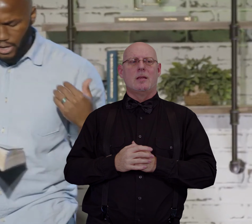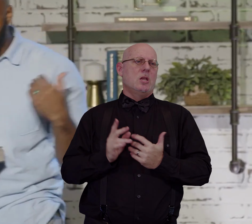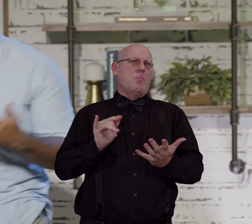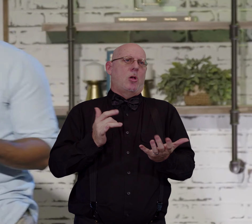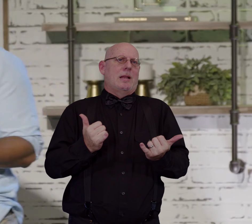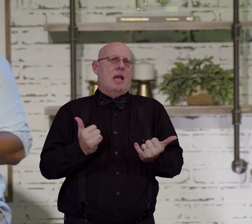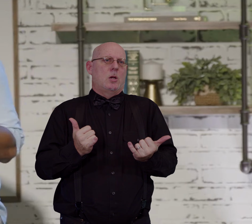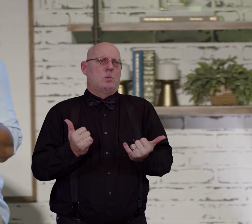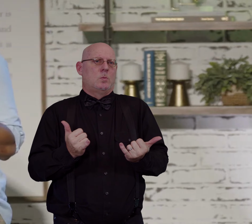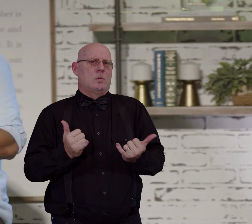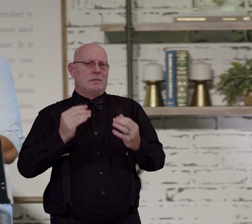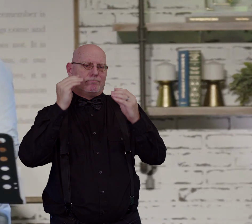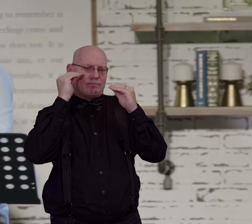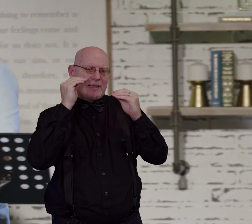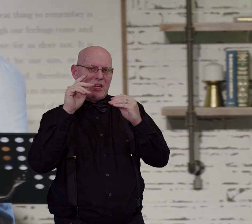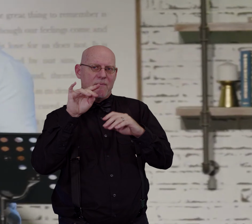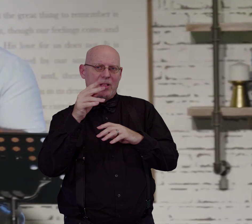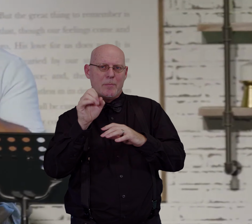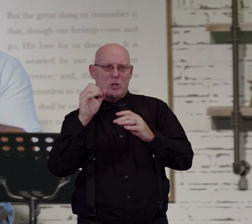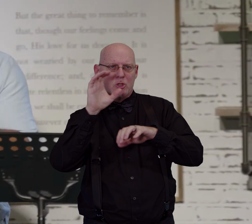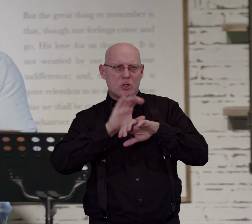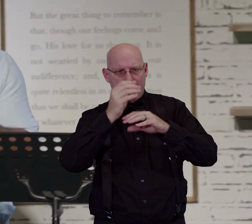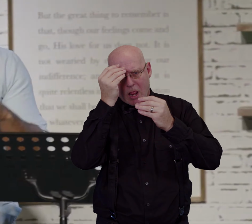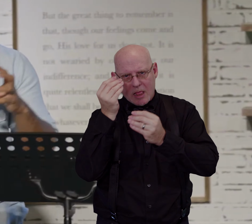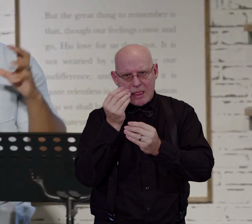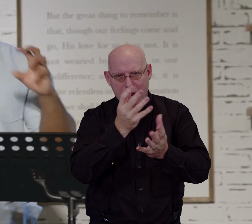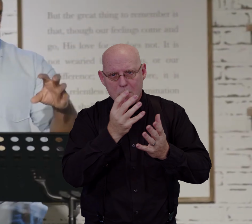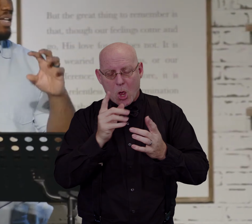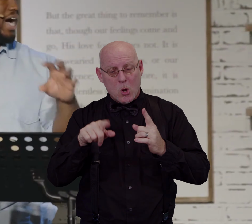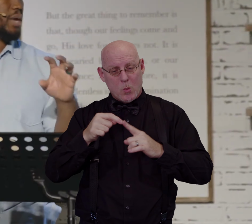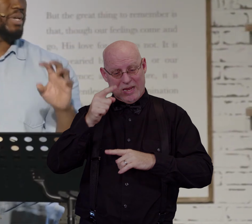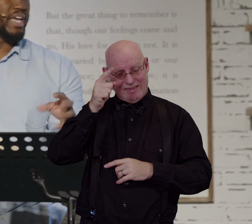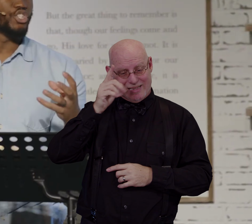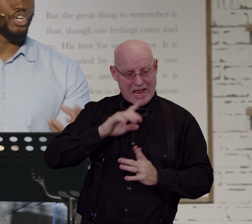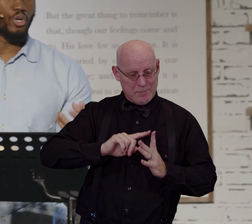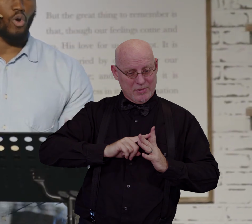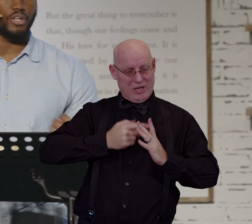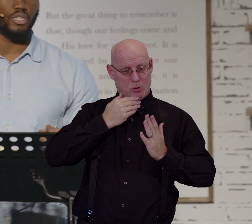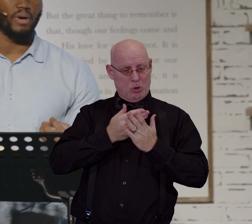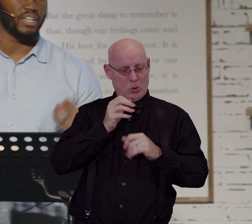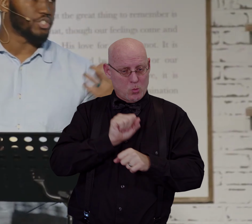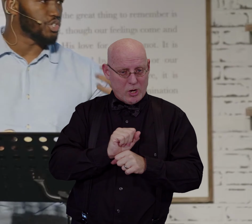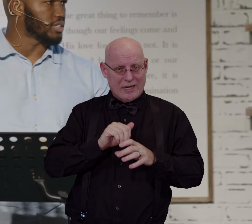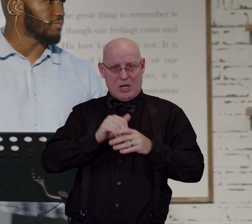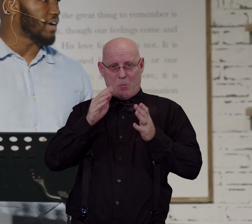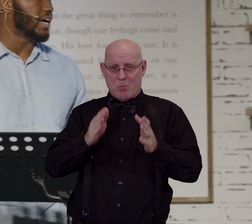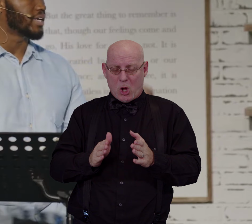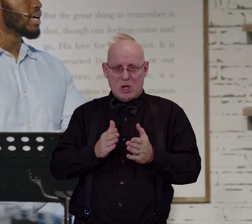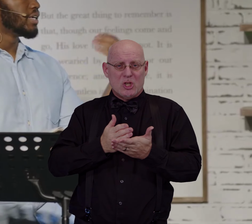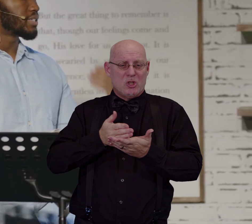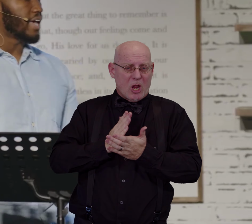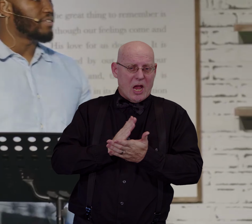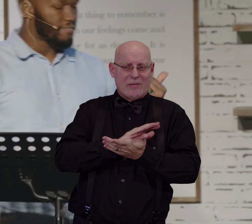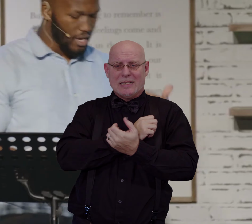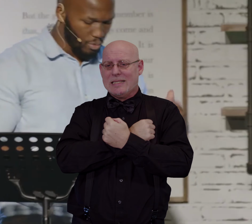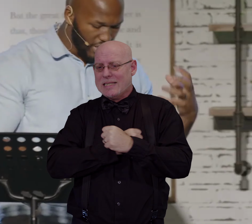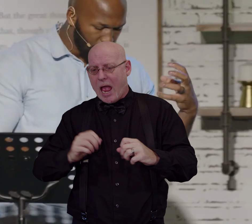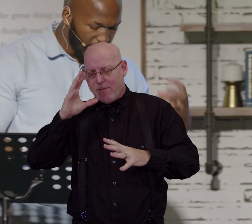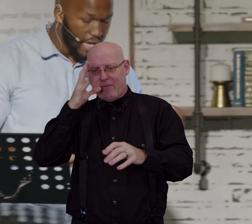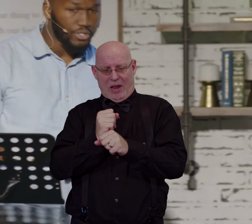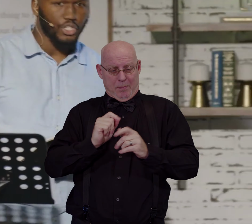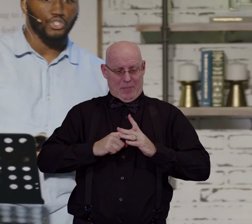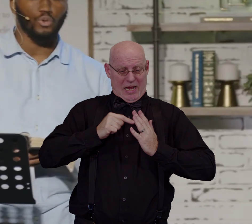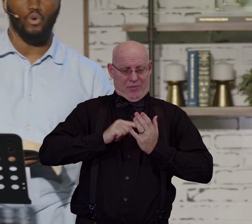Paul here instructing the Philippian church is letting them know that when God begins a good work in somebody, this justifying, saving faith,